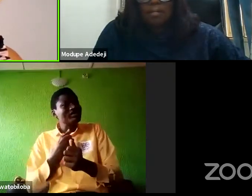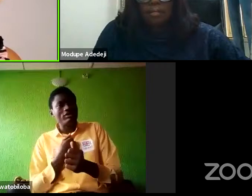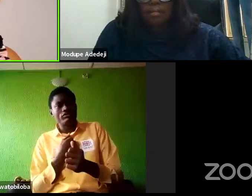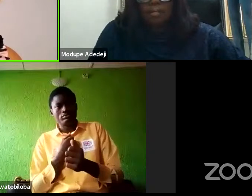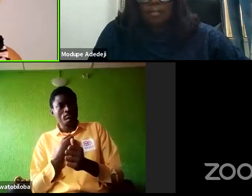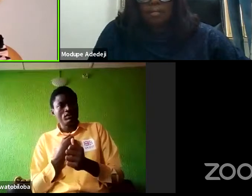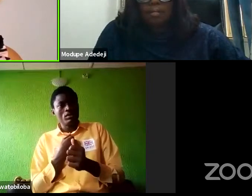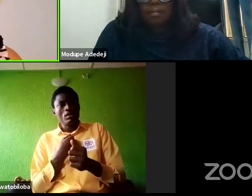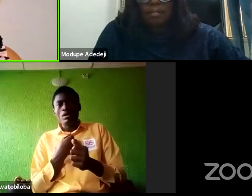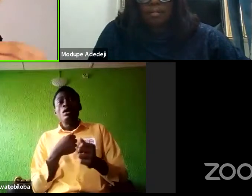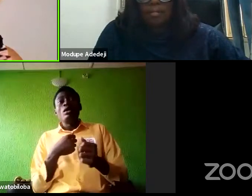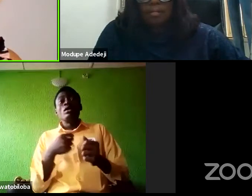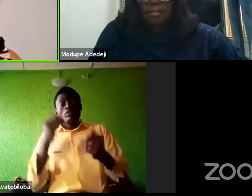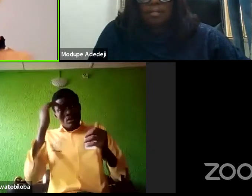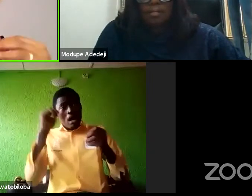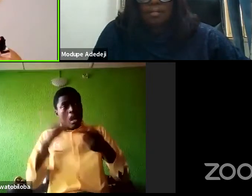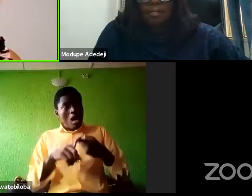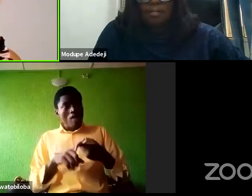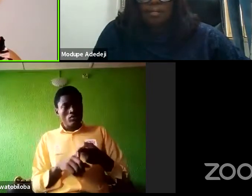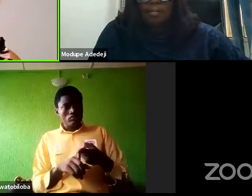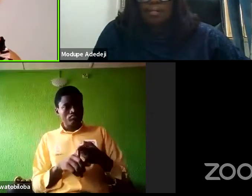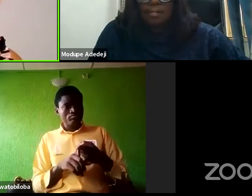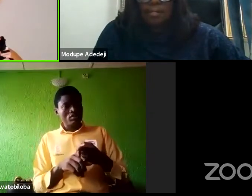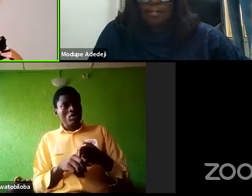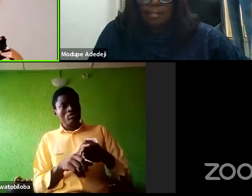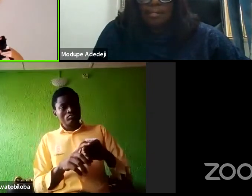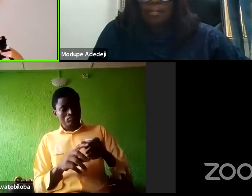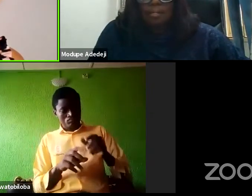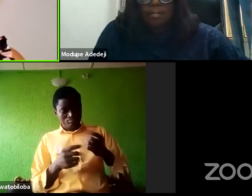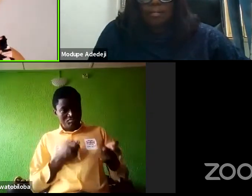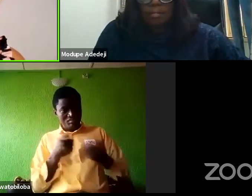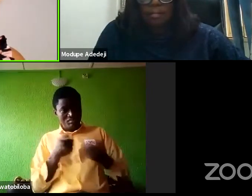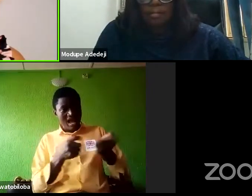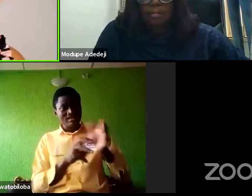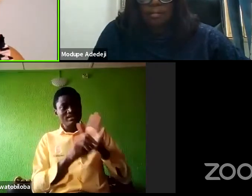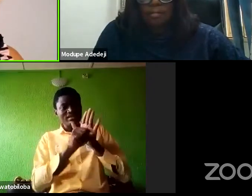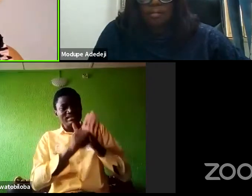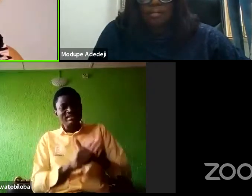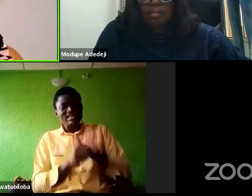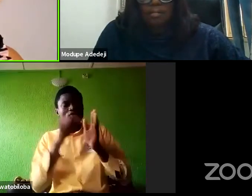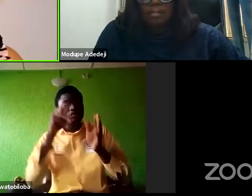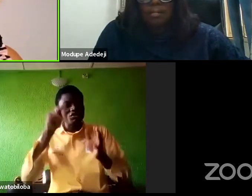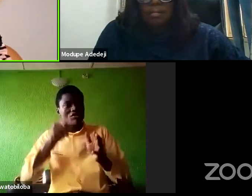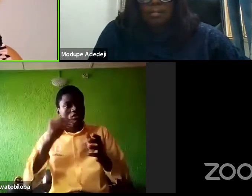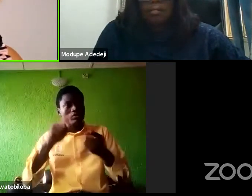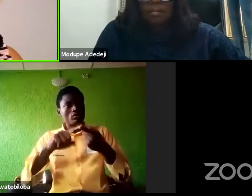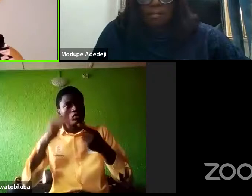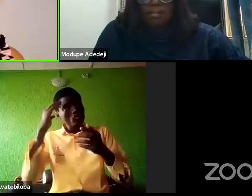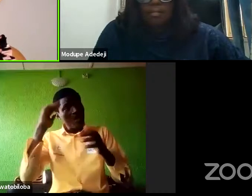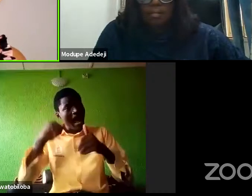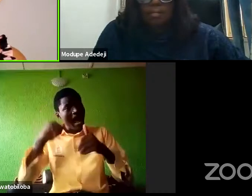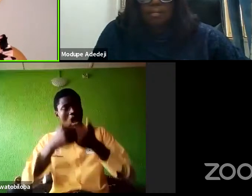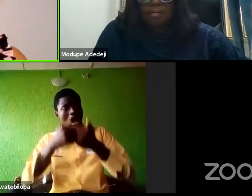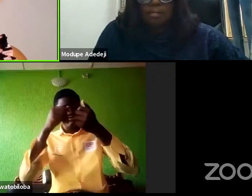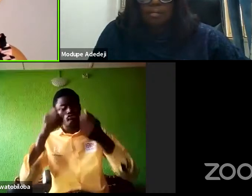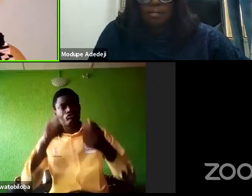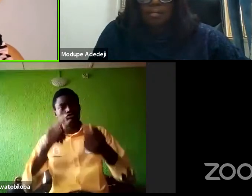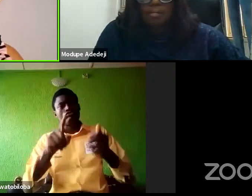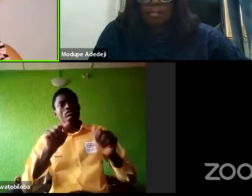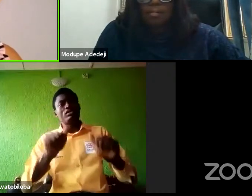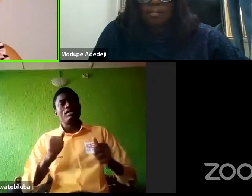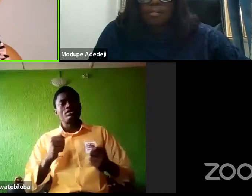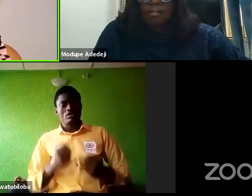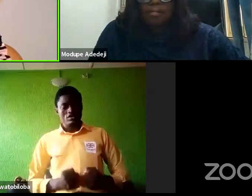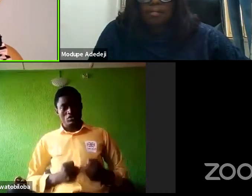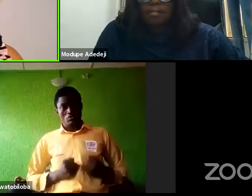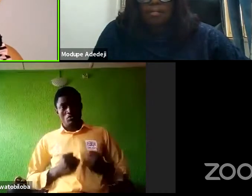stress over this year. So sit down and look at how you can cope so that it doesn't get so bad. And while you're going